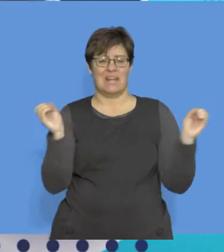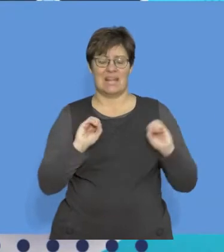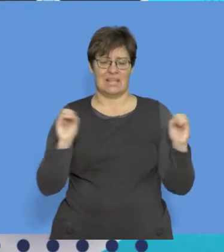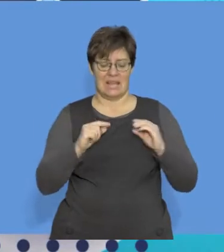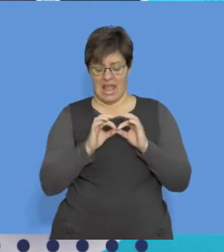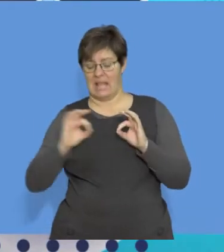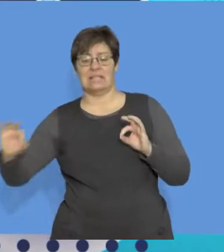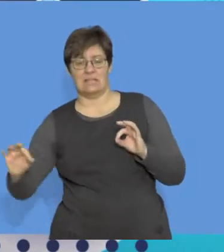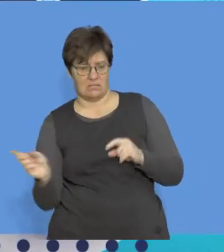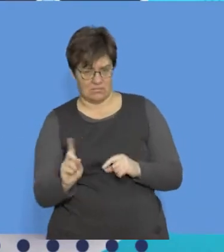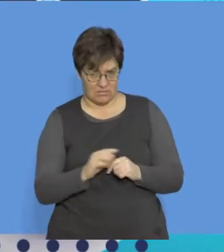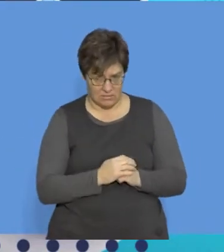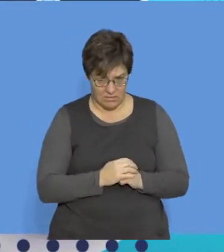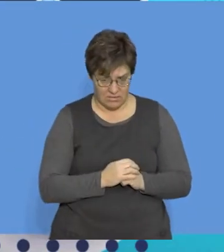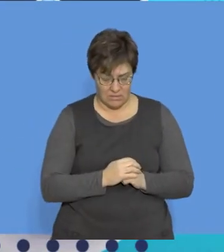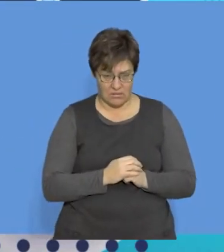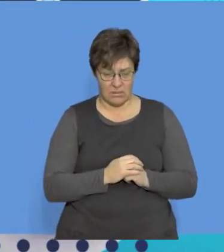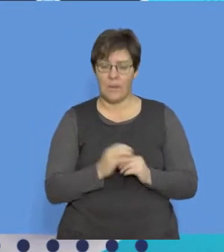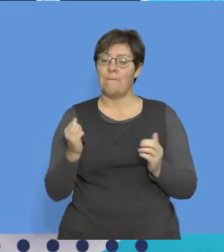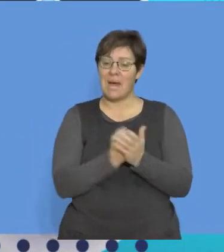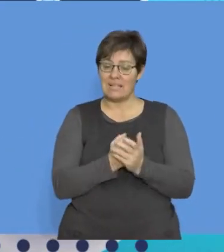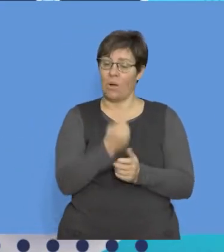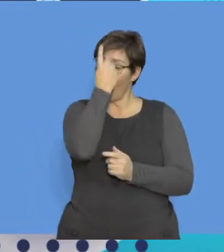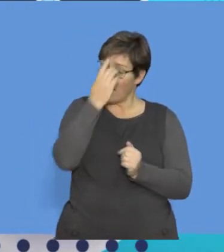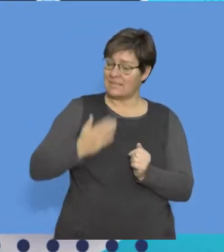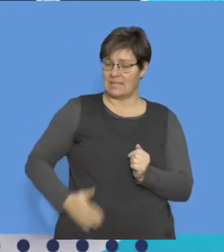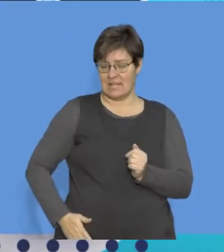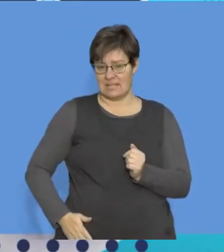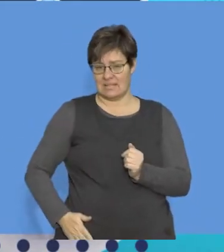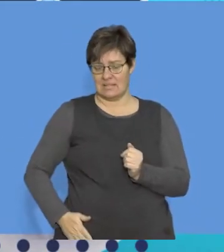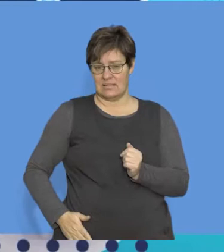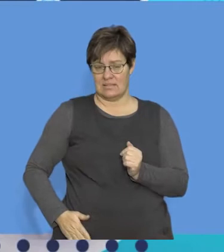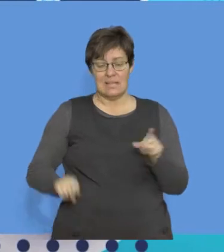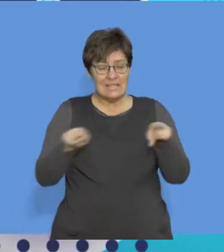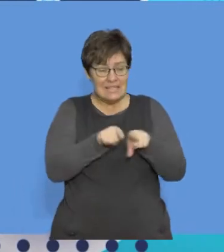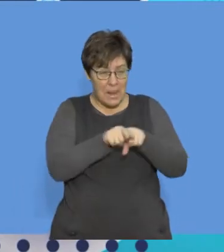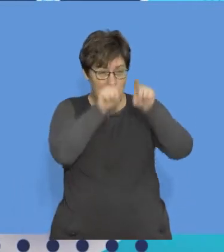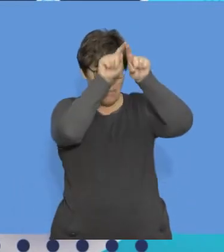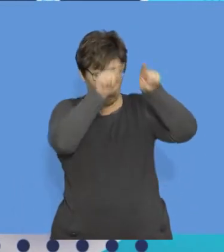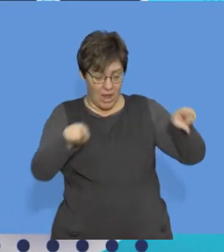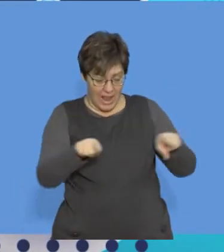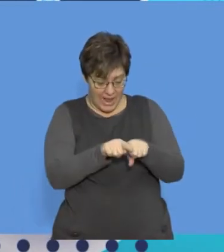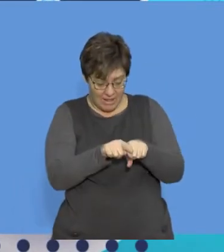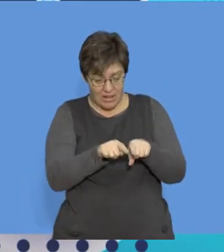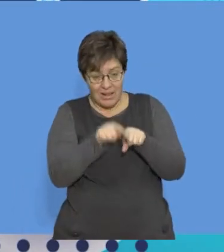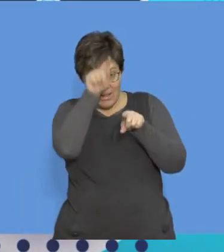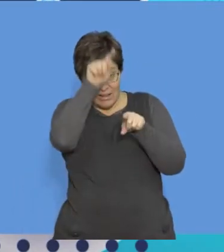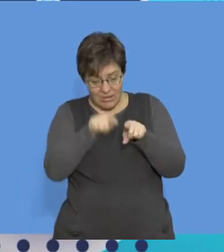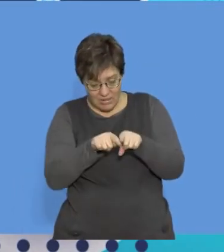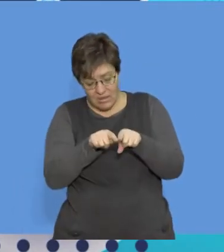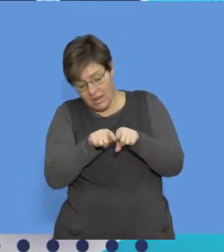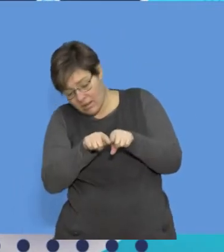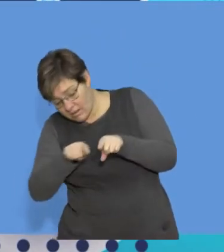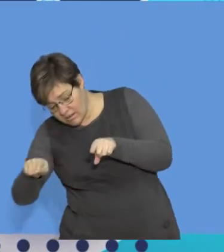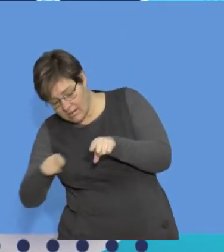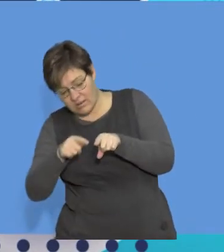with an exterior angle. It must be one side of the very same shape extended or produced, if